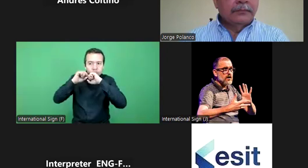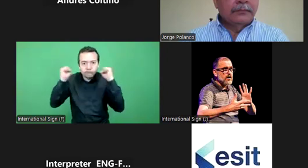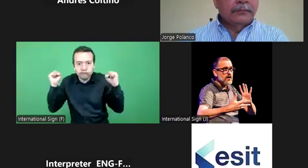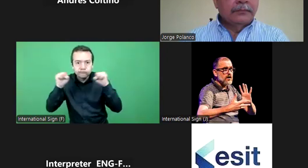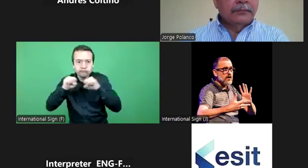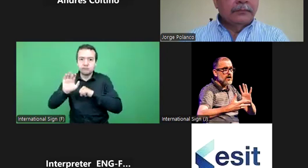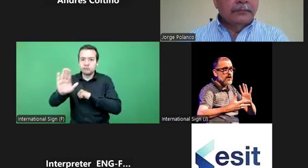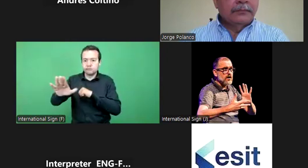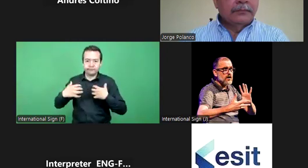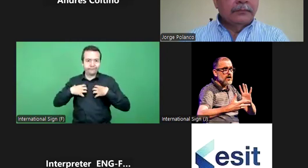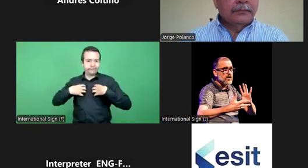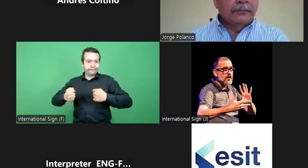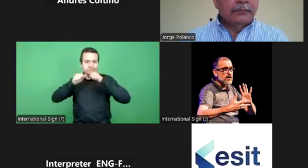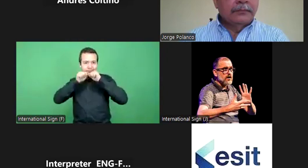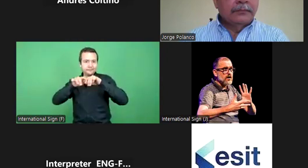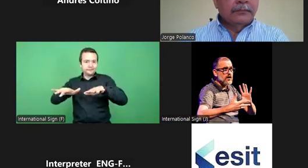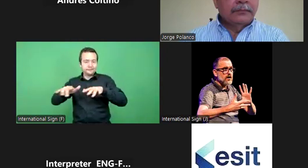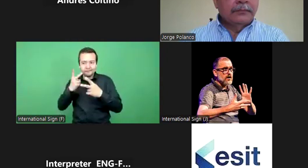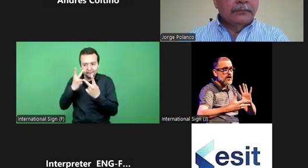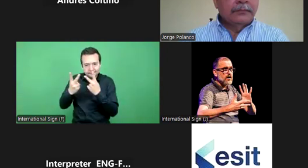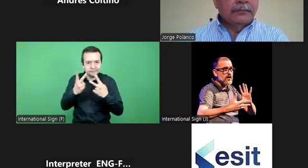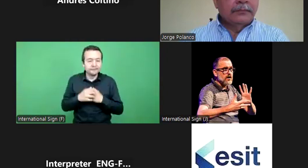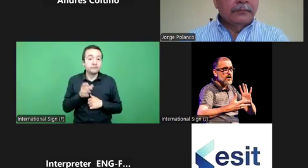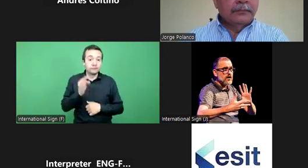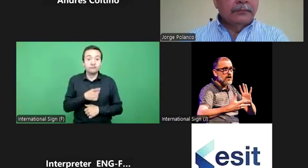opportunities, getting some opportunities.